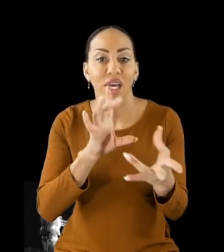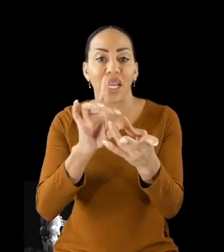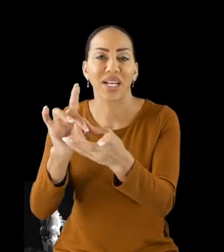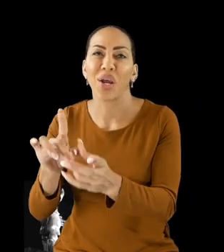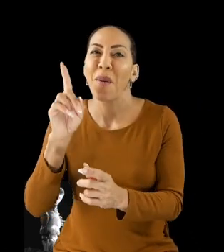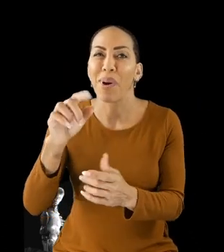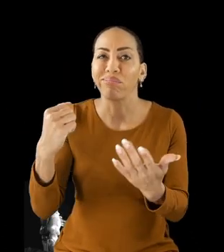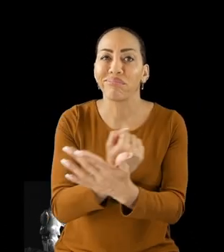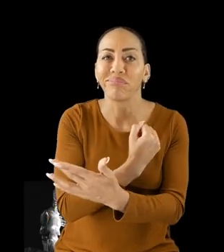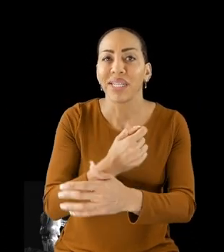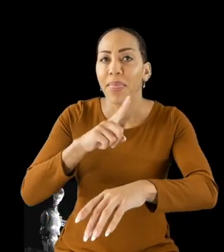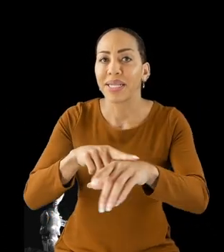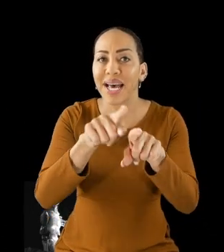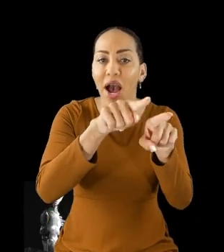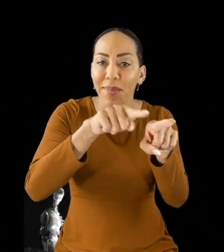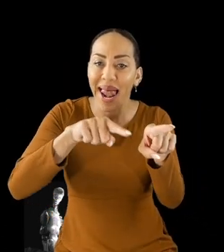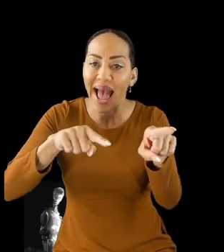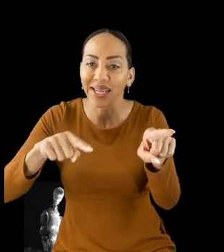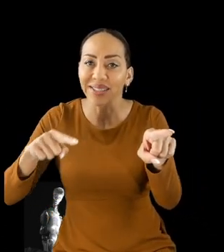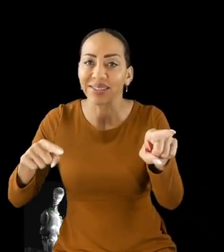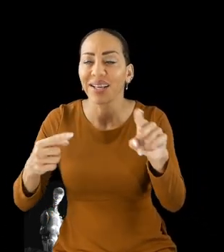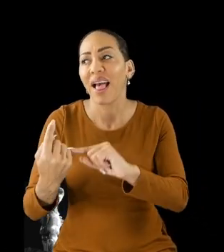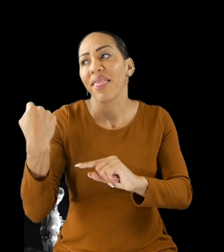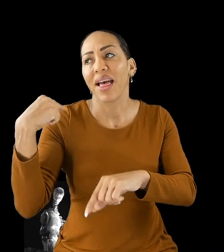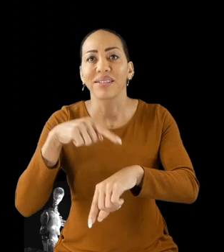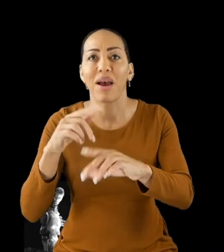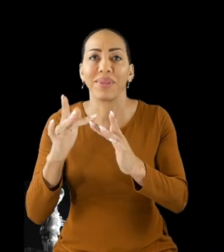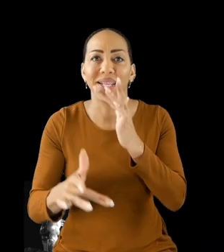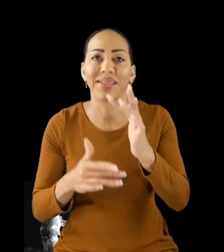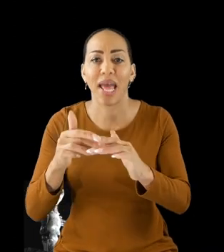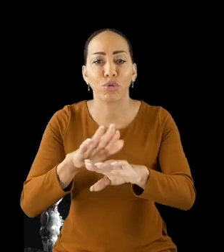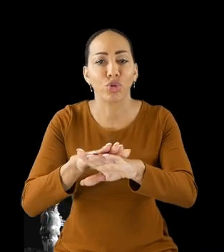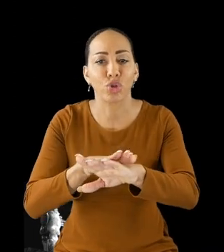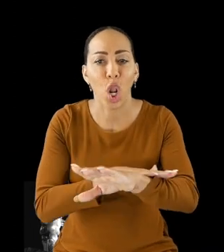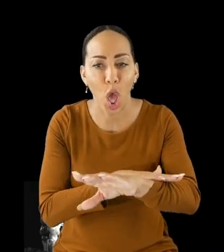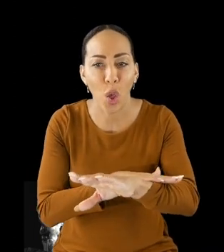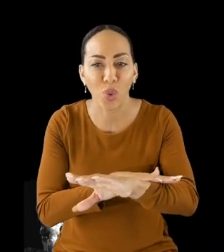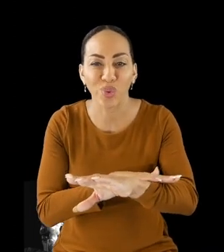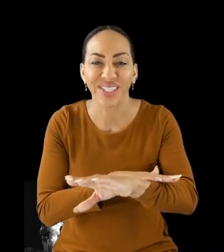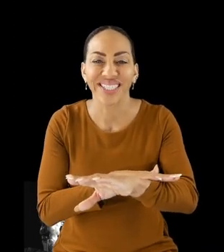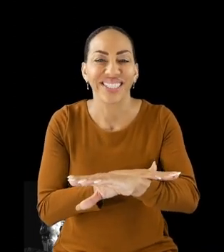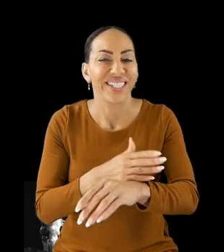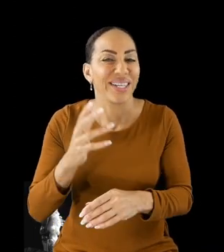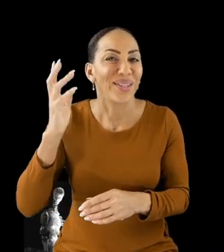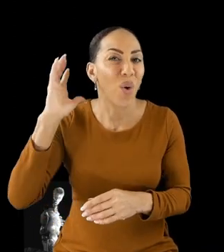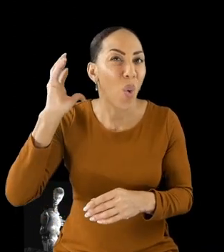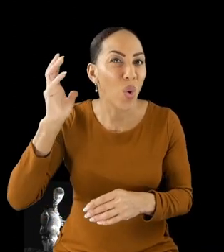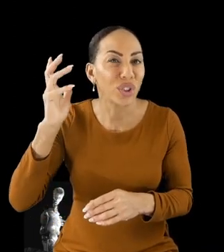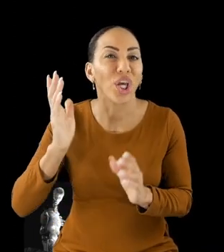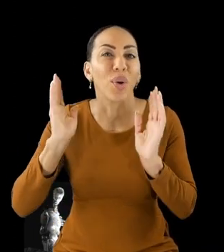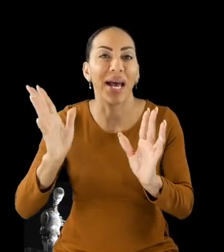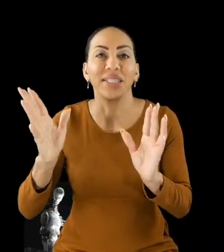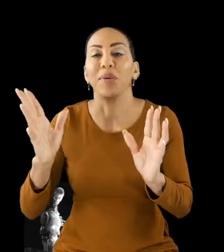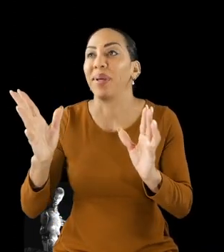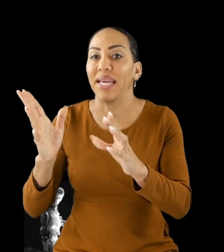different time lags between the four locations, and because the internet was so slow and laggy at the time, their